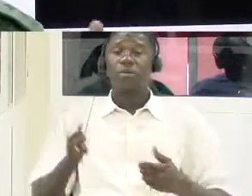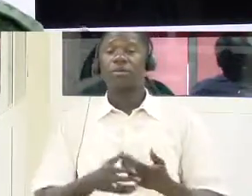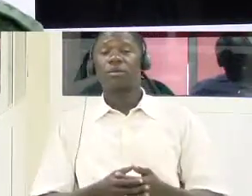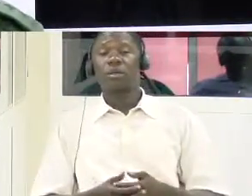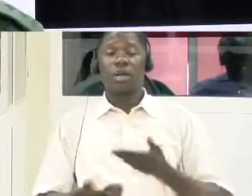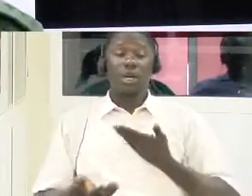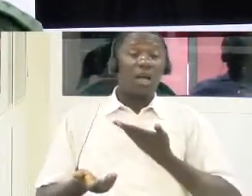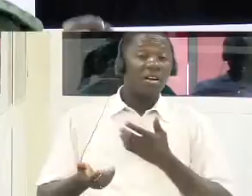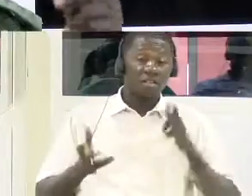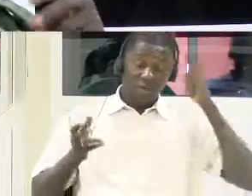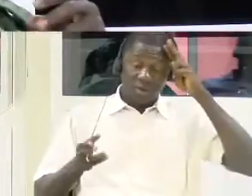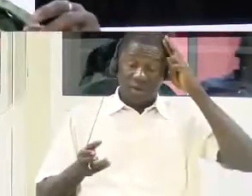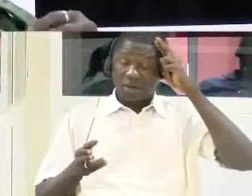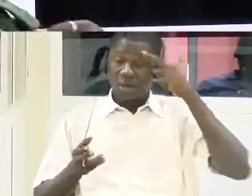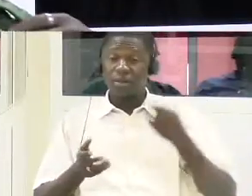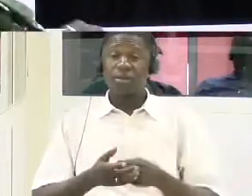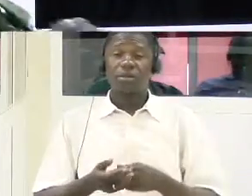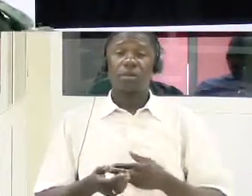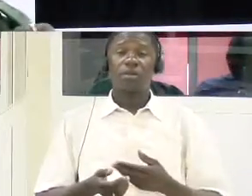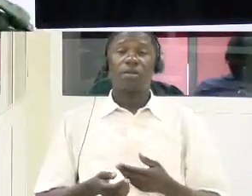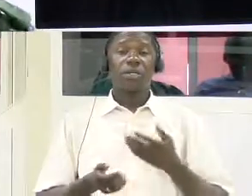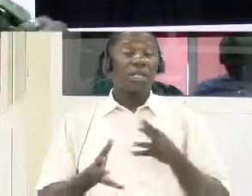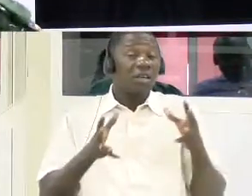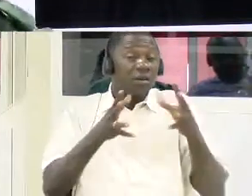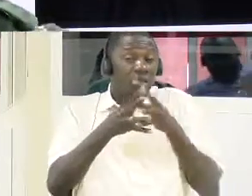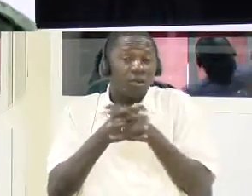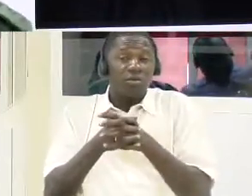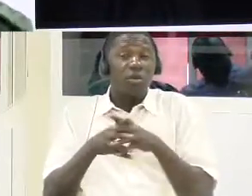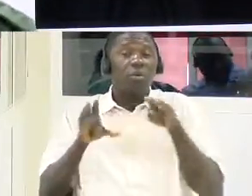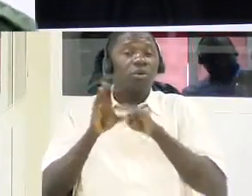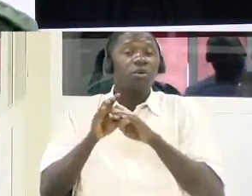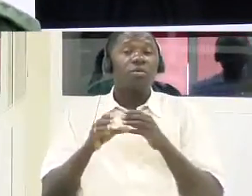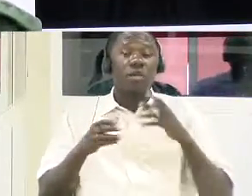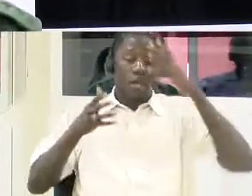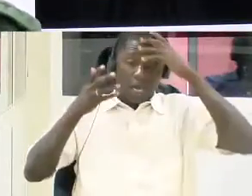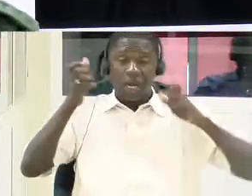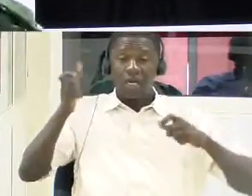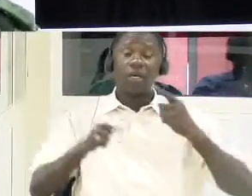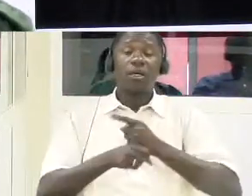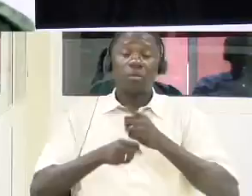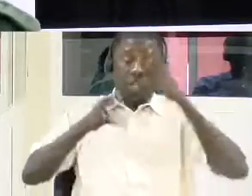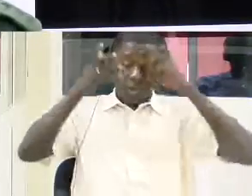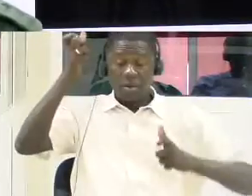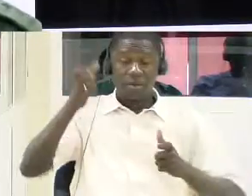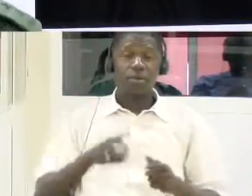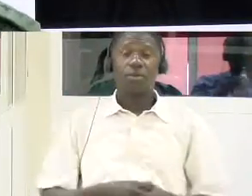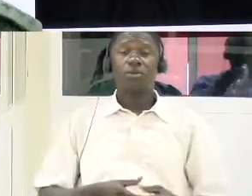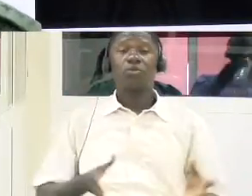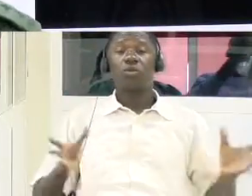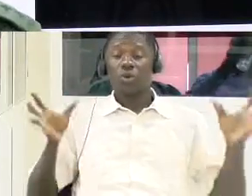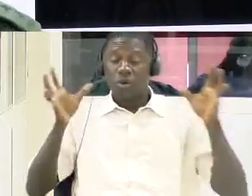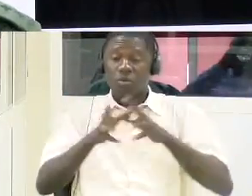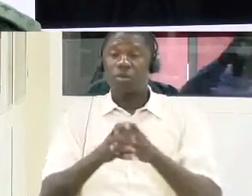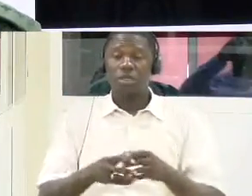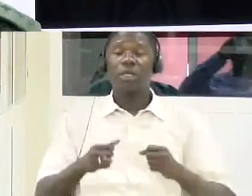got machineries, and equally also they are conniving with some members of the armed forces, to come and make sure that they attack the